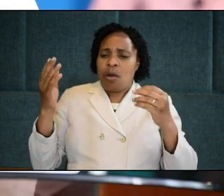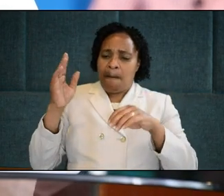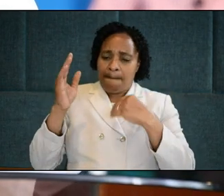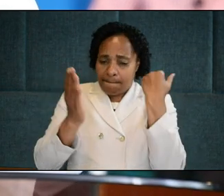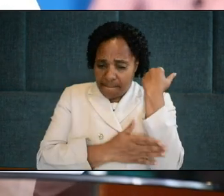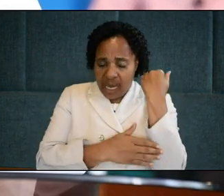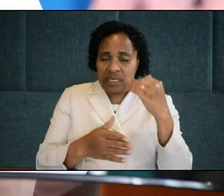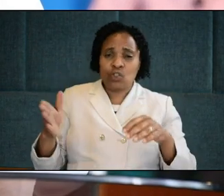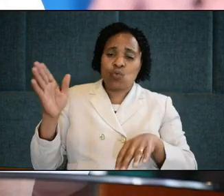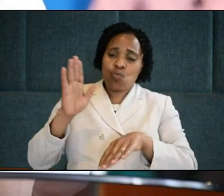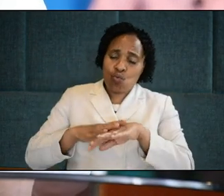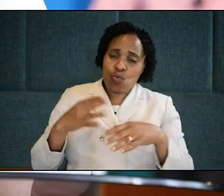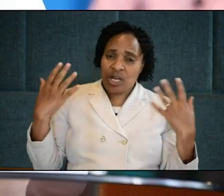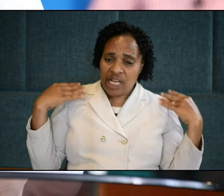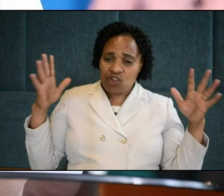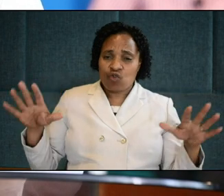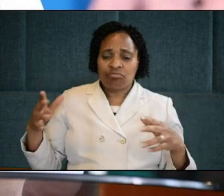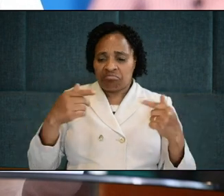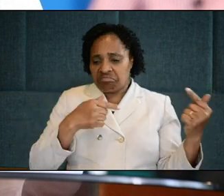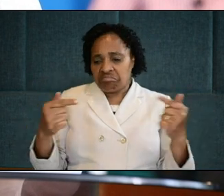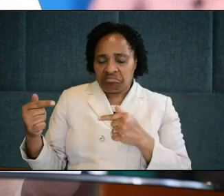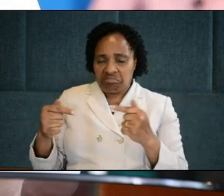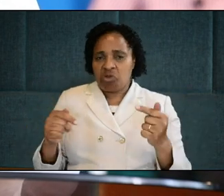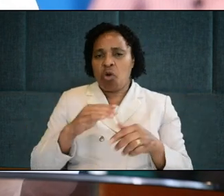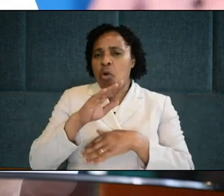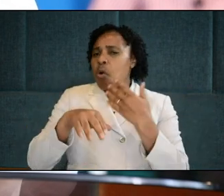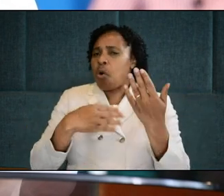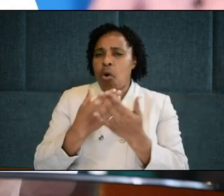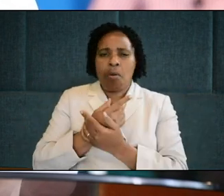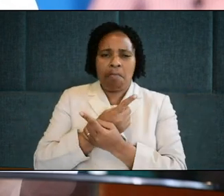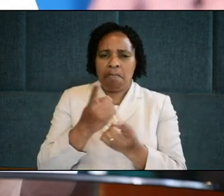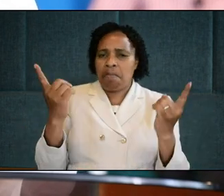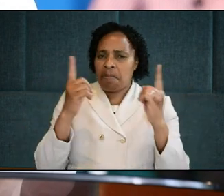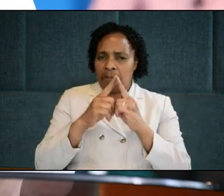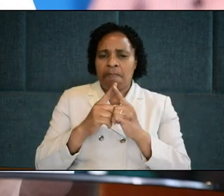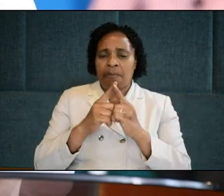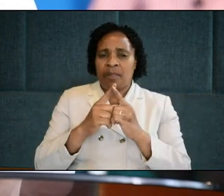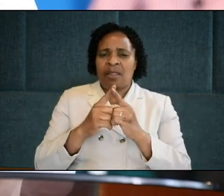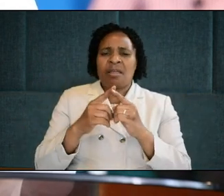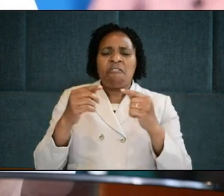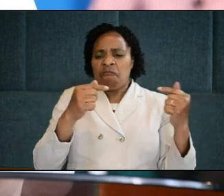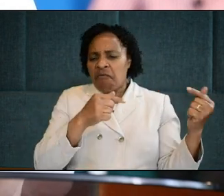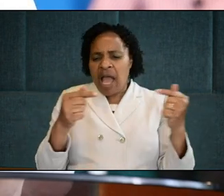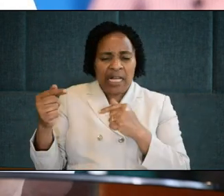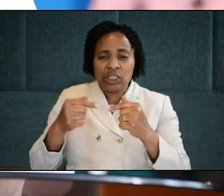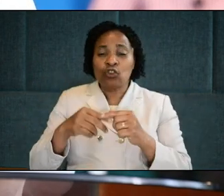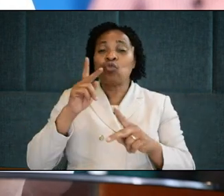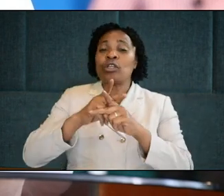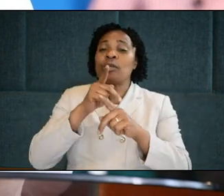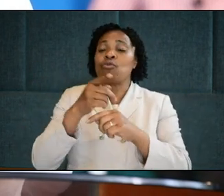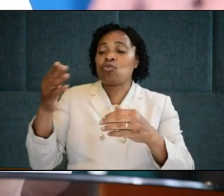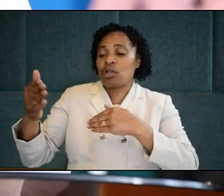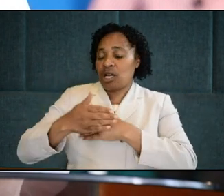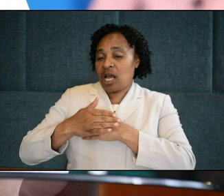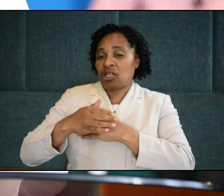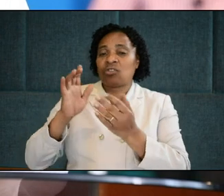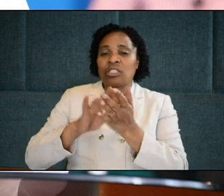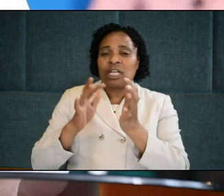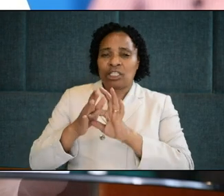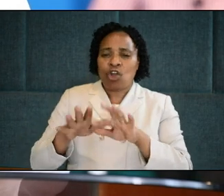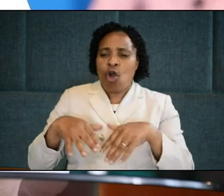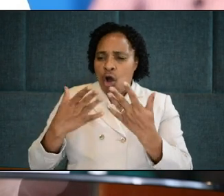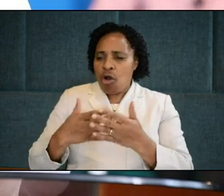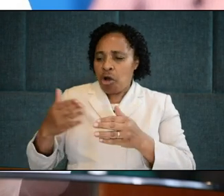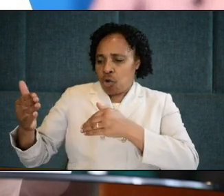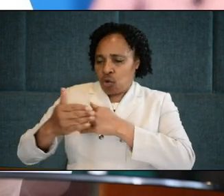Bad and good angels are fighting for everyone. They're not only fighting to keep you close to Jesus or get you closer to